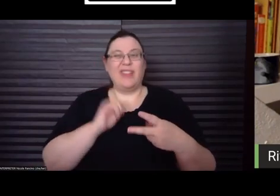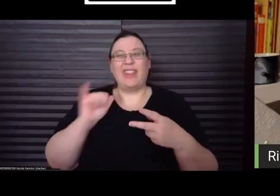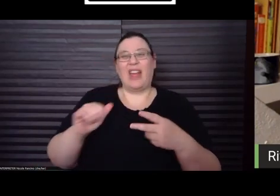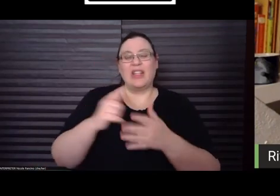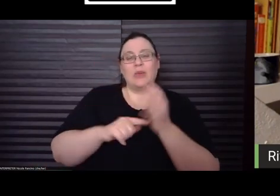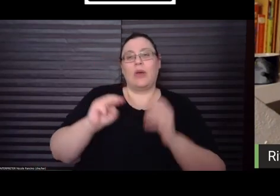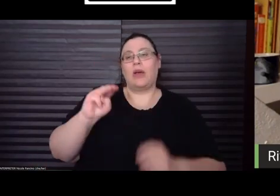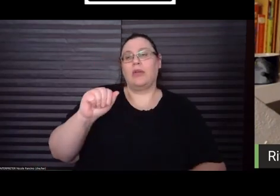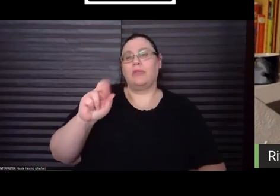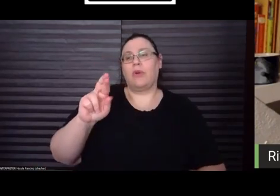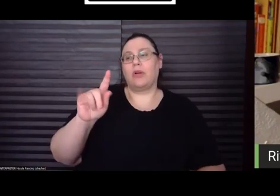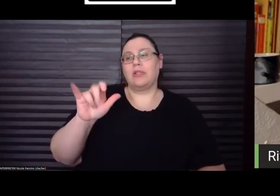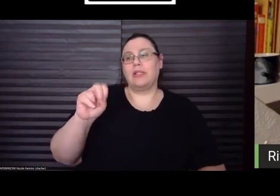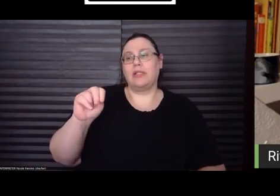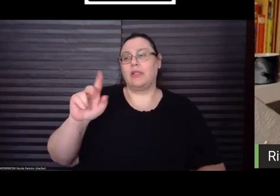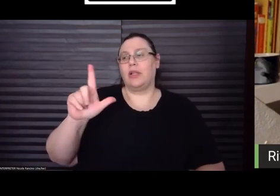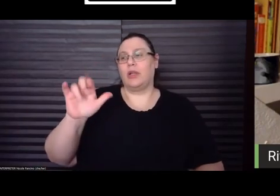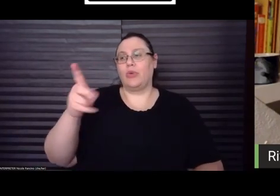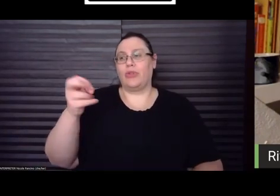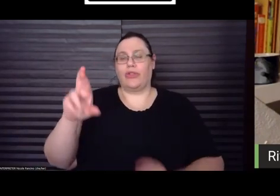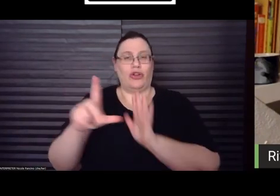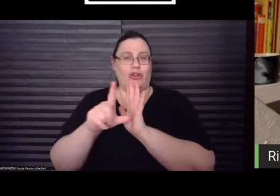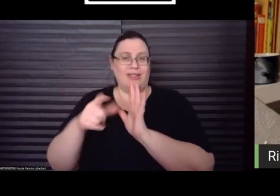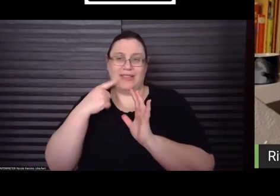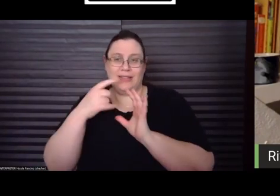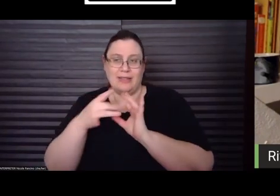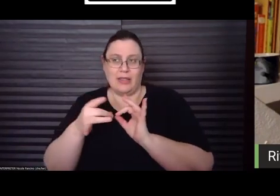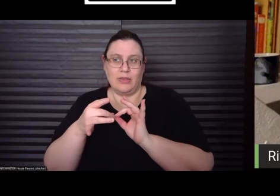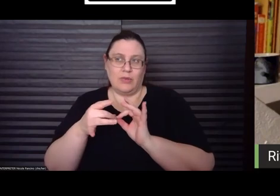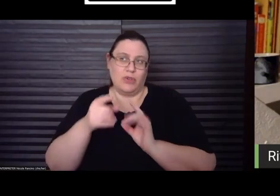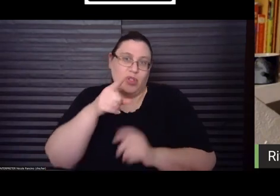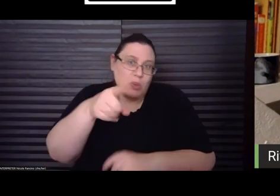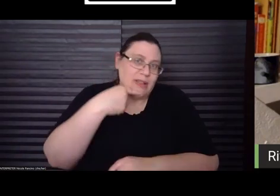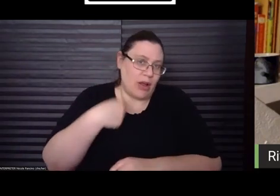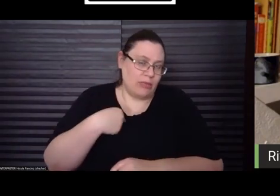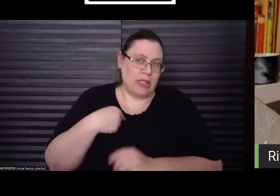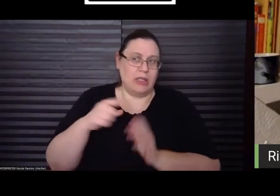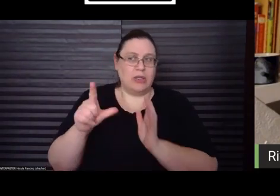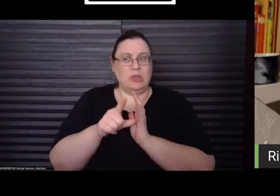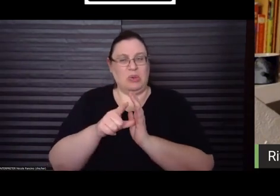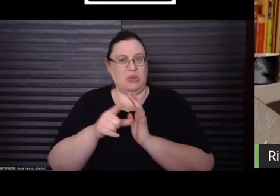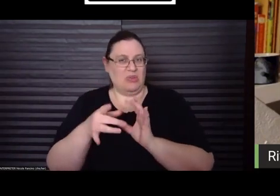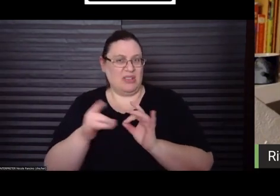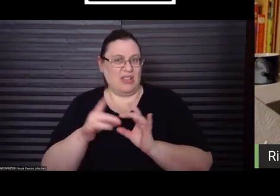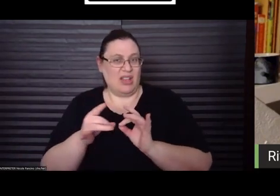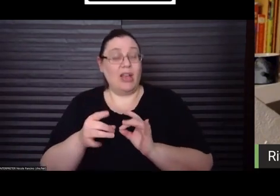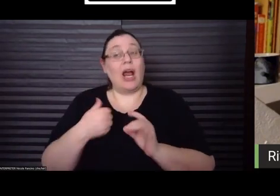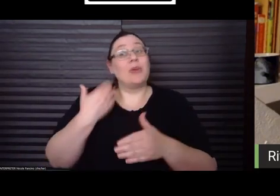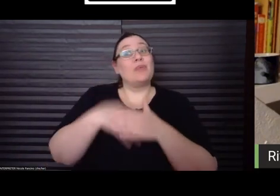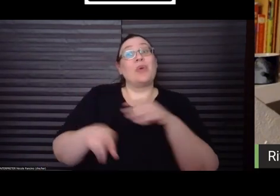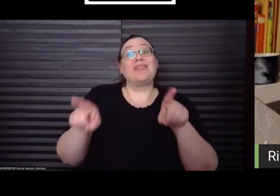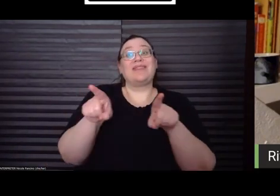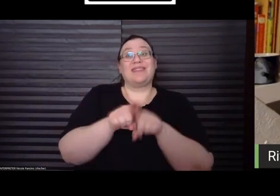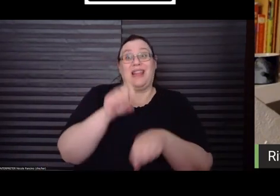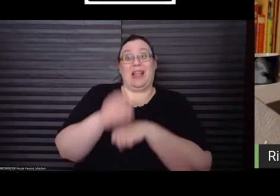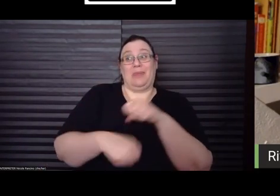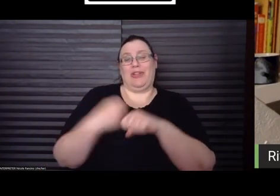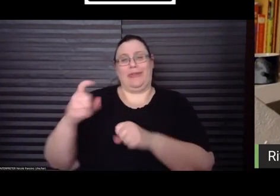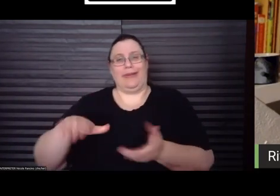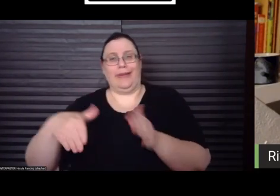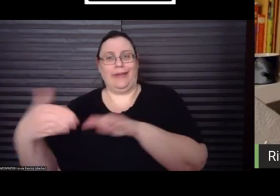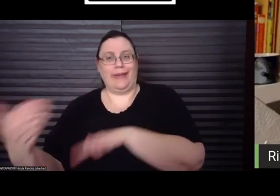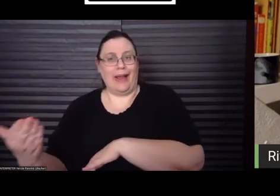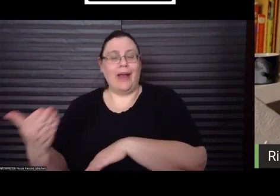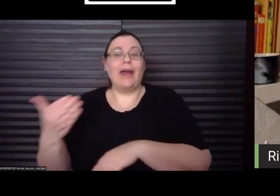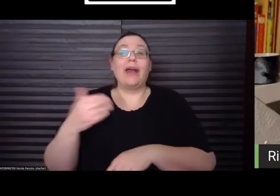says Martin Luther. Or so you say that Martin Luther says or said. I was born the year Luther died.